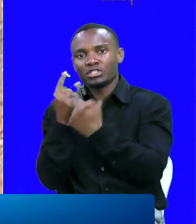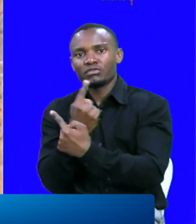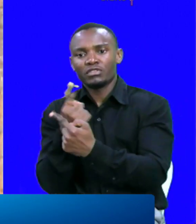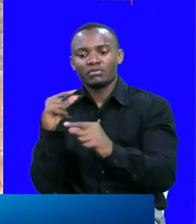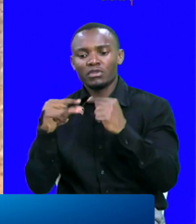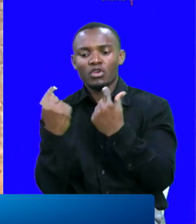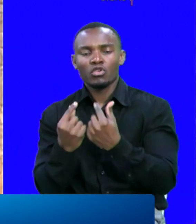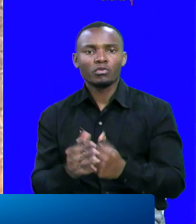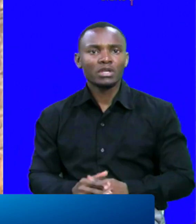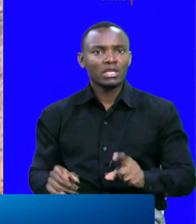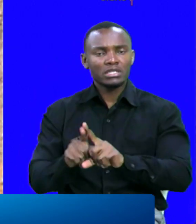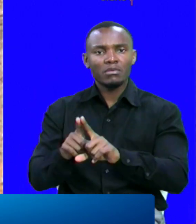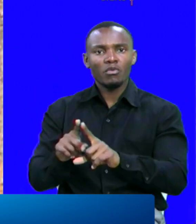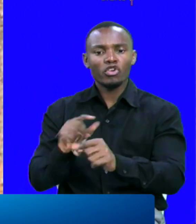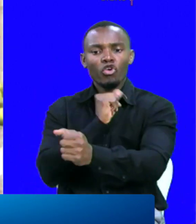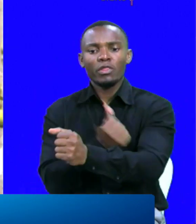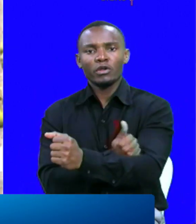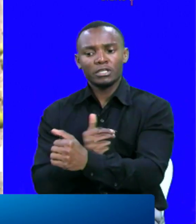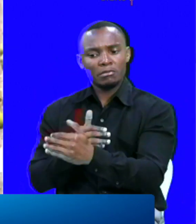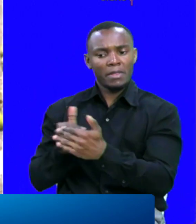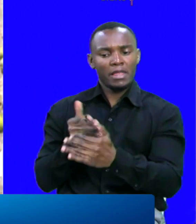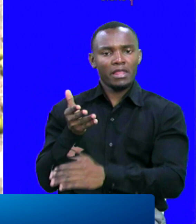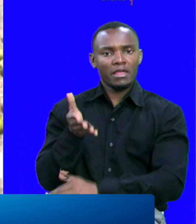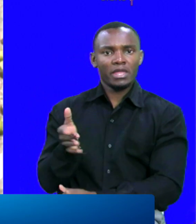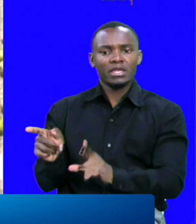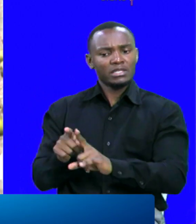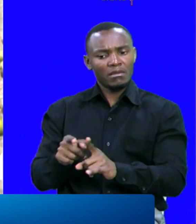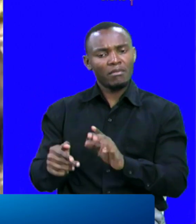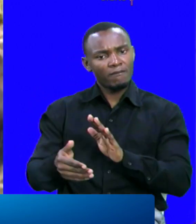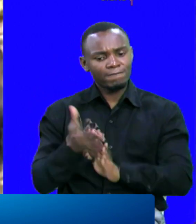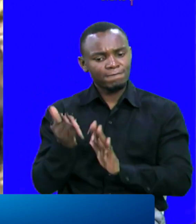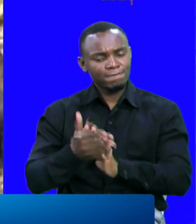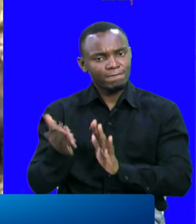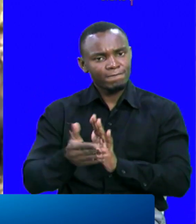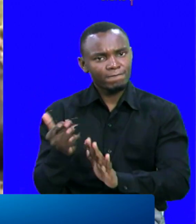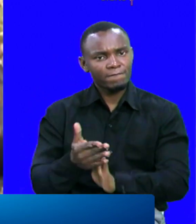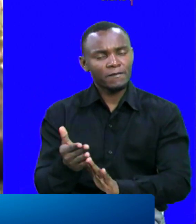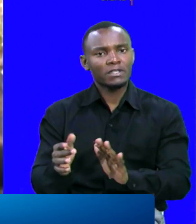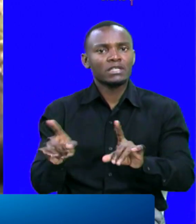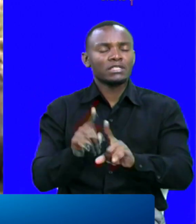buses at the Lamu-Tana River intersection.